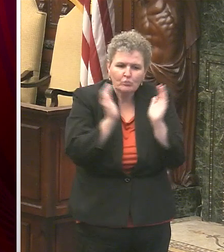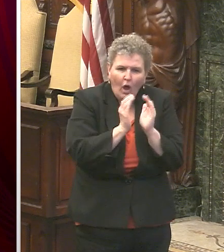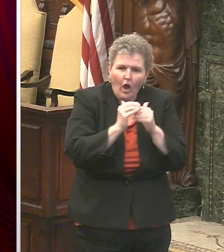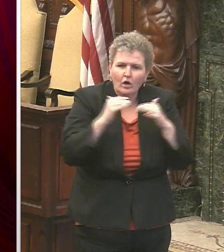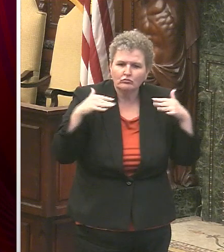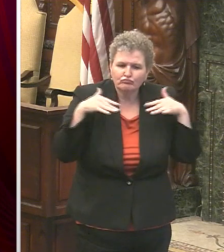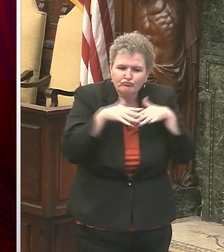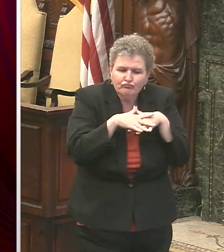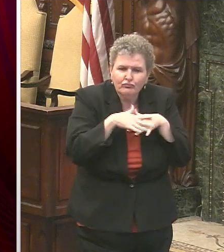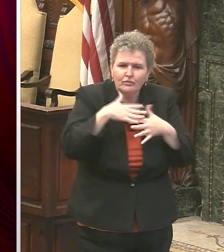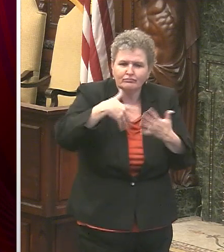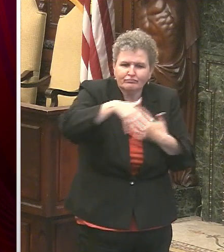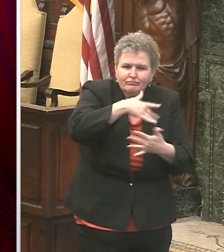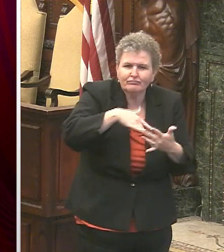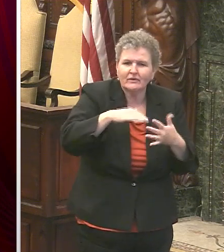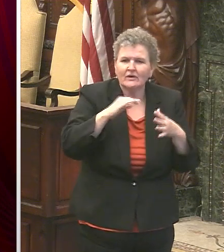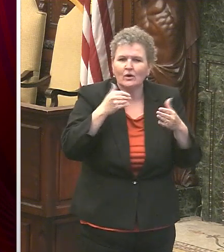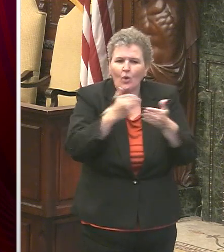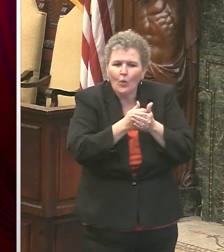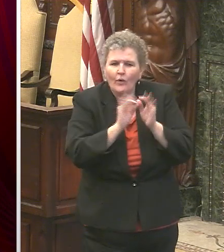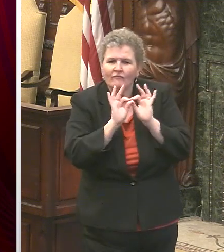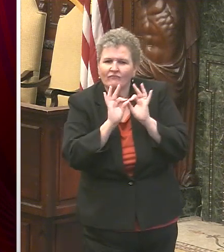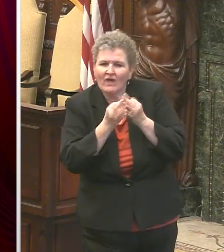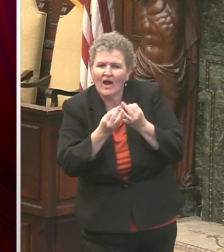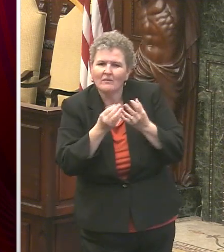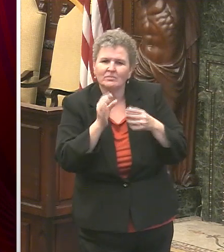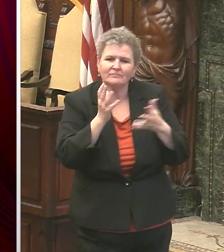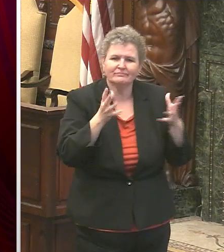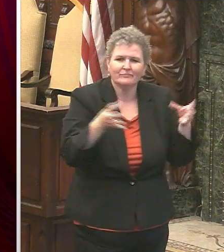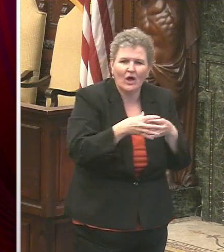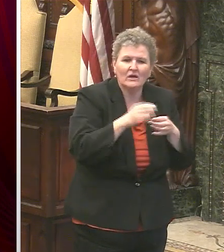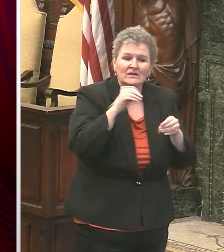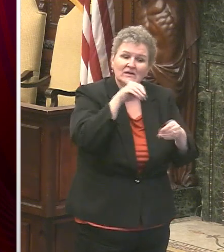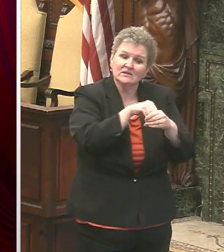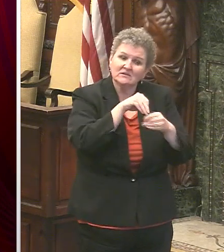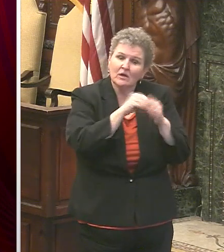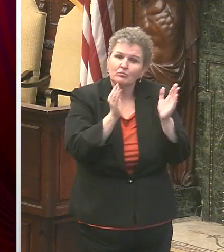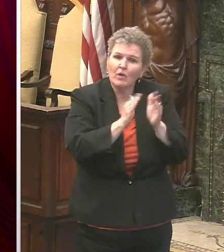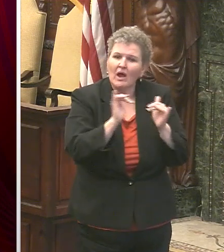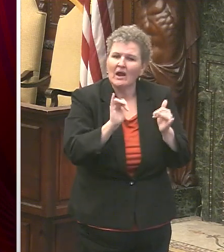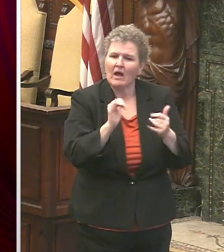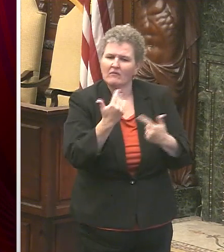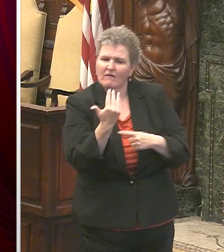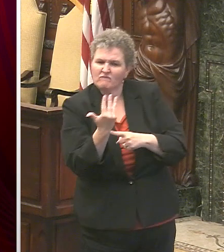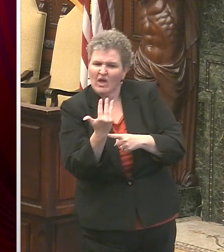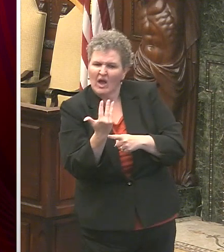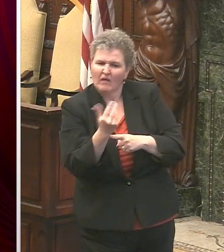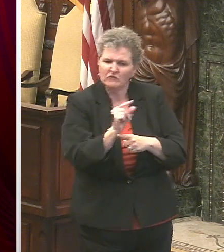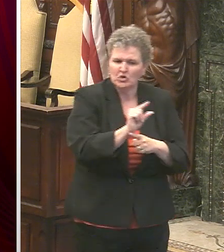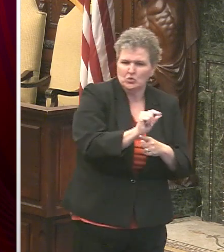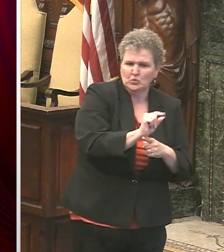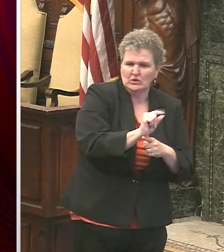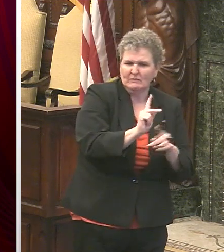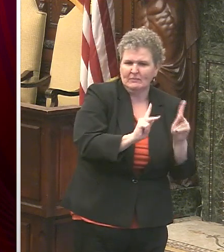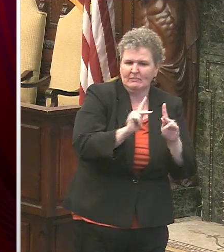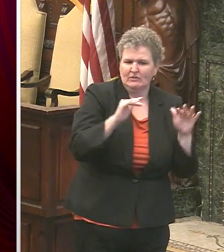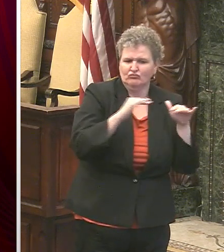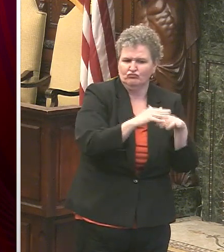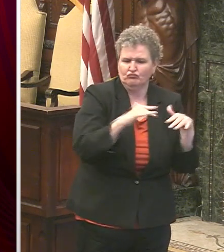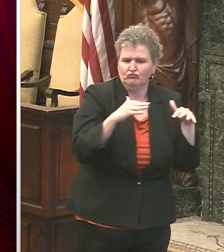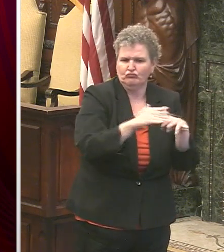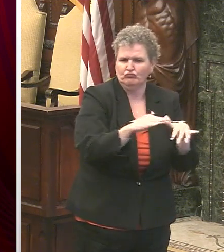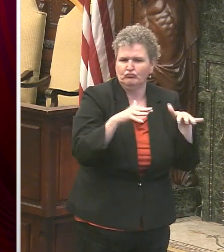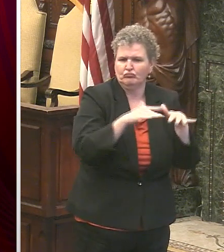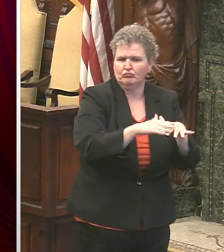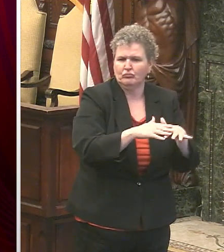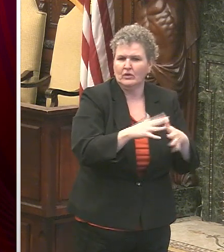close friends and relatives. These are typically small indoor gatherings of 5 to 20 people. So a principle for everyone to think